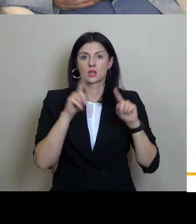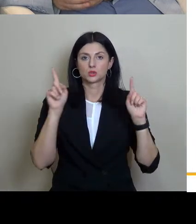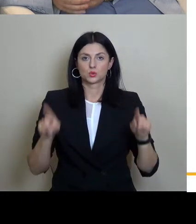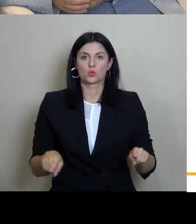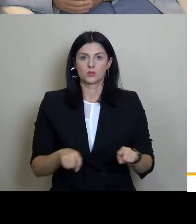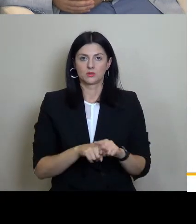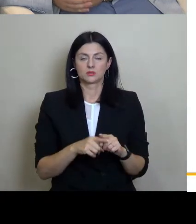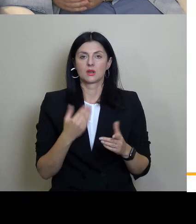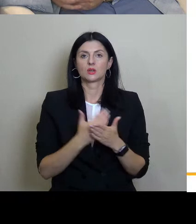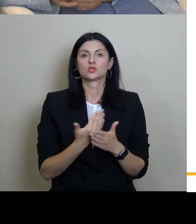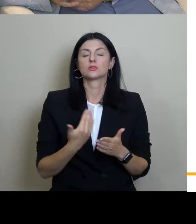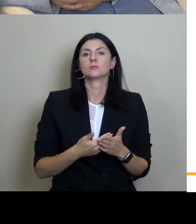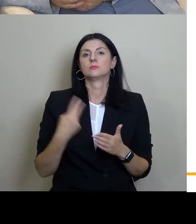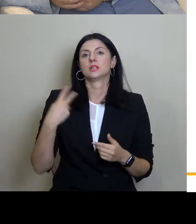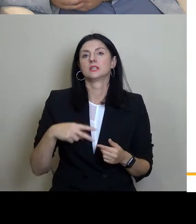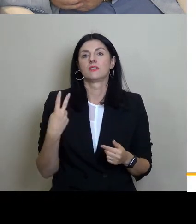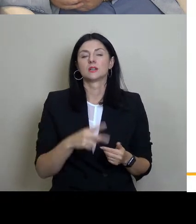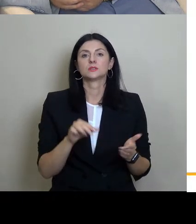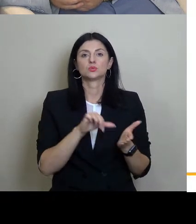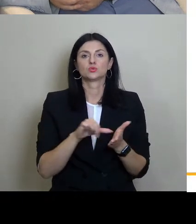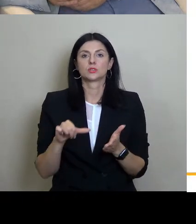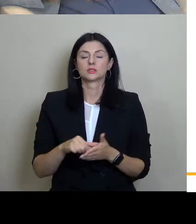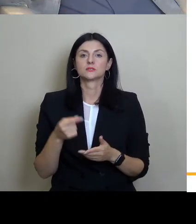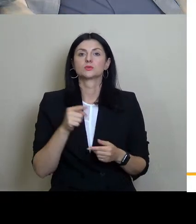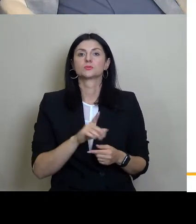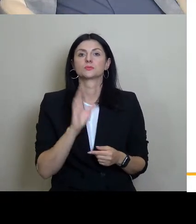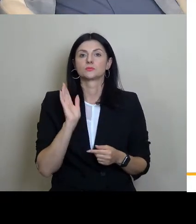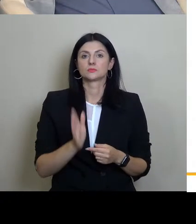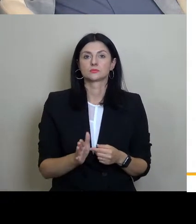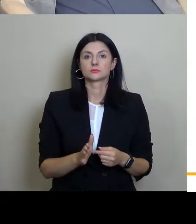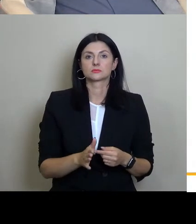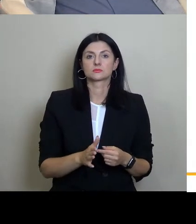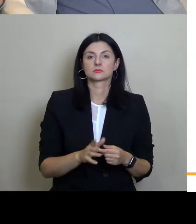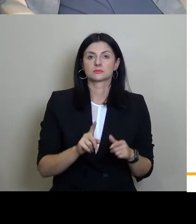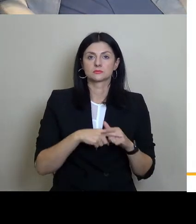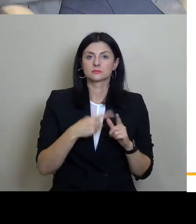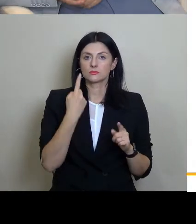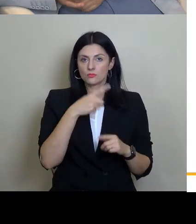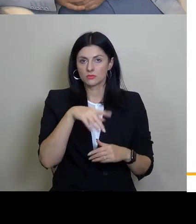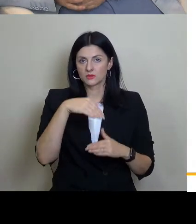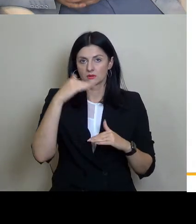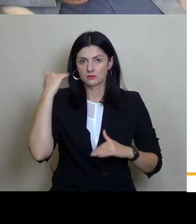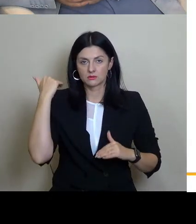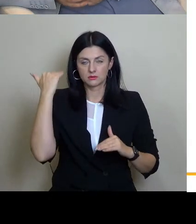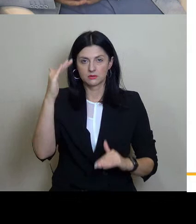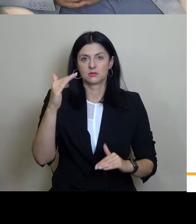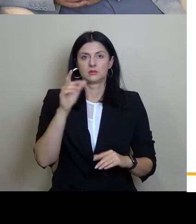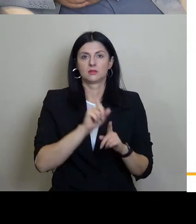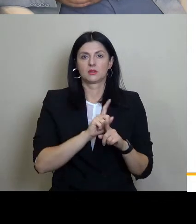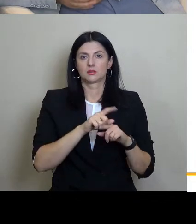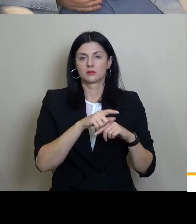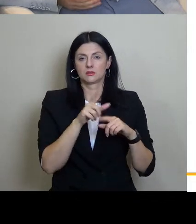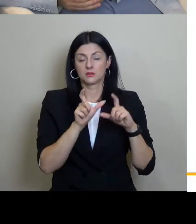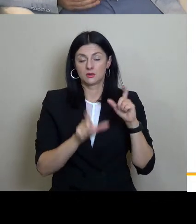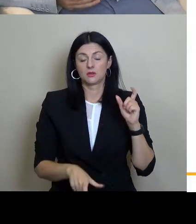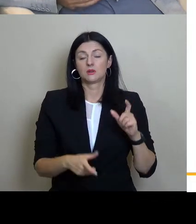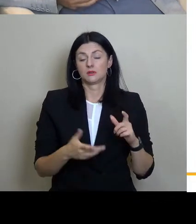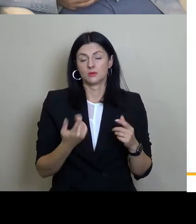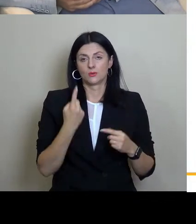So 6 fit 1 page. If you have 20, then we'll have 3 pages. Or there's going to be like